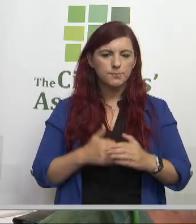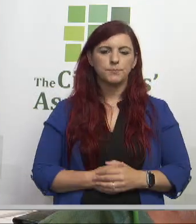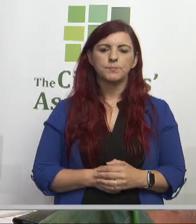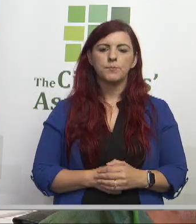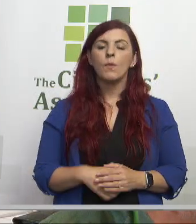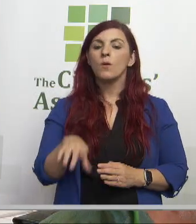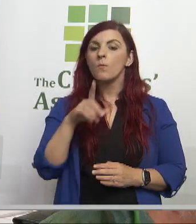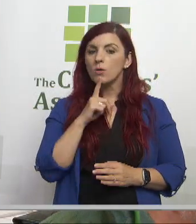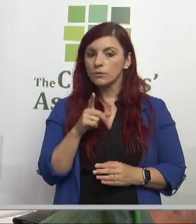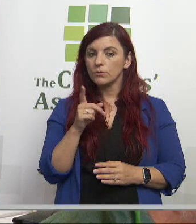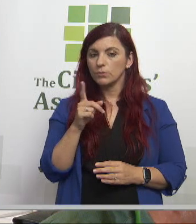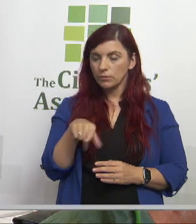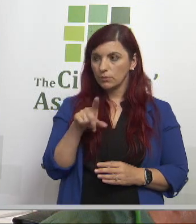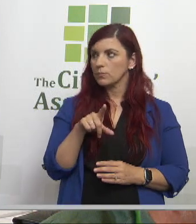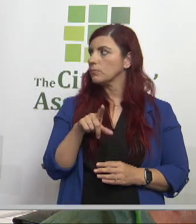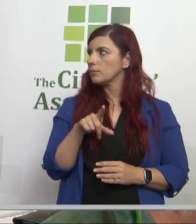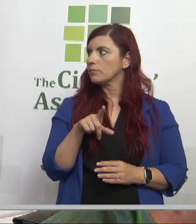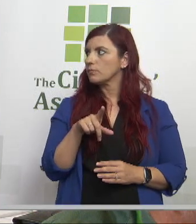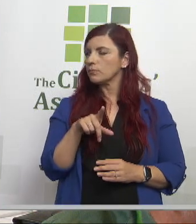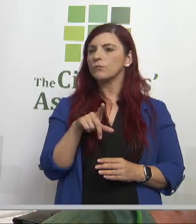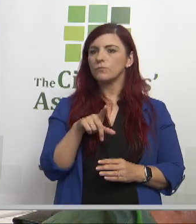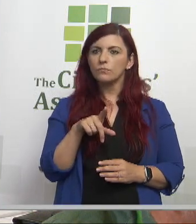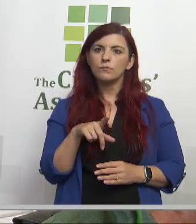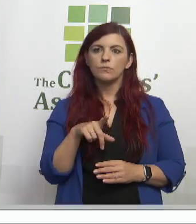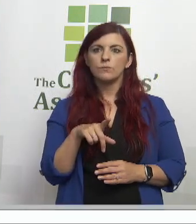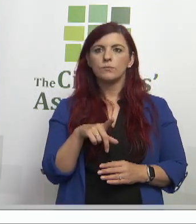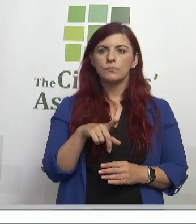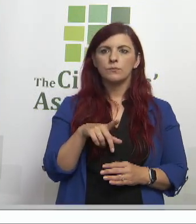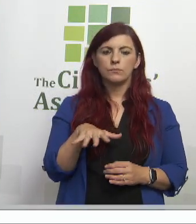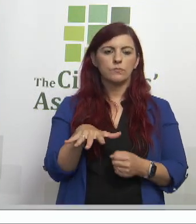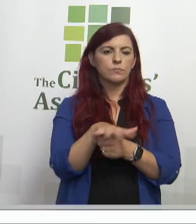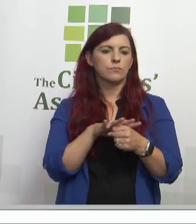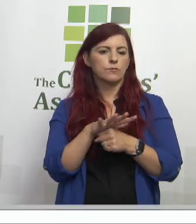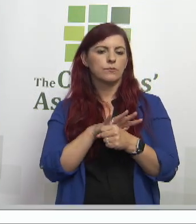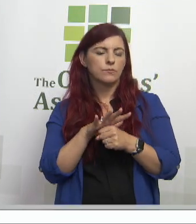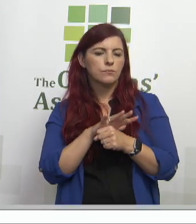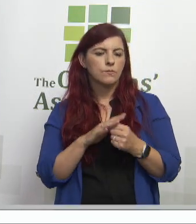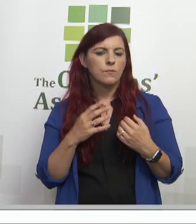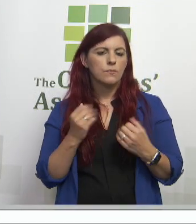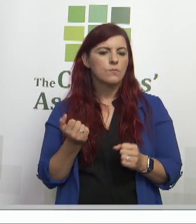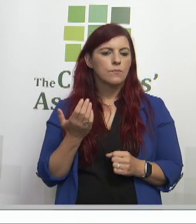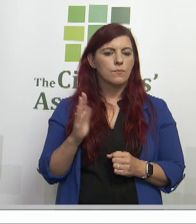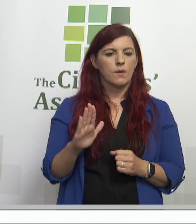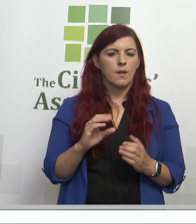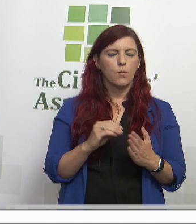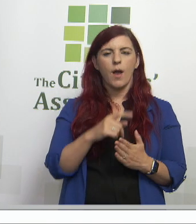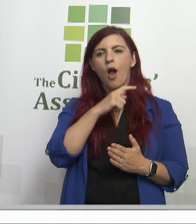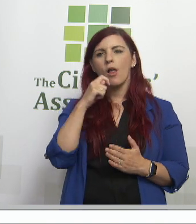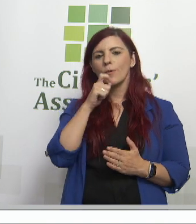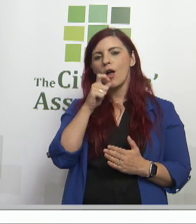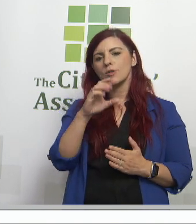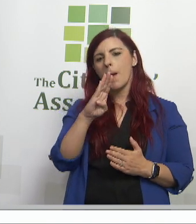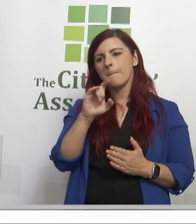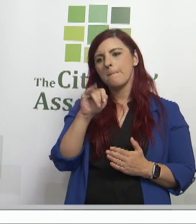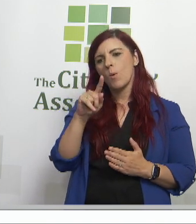But we exist in a global place. We exist in this VUCA, as they call it, which is